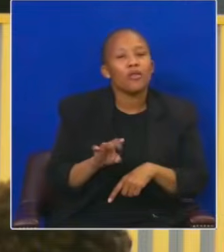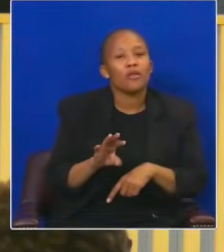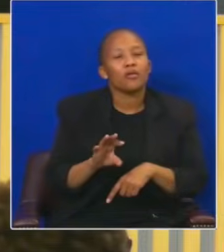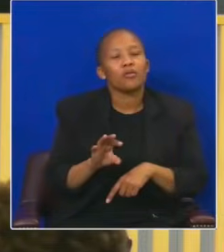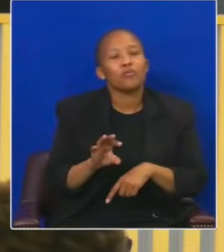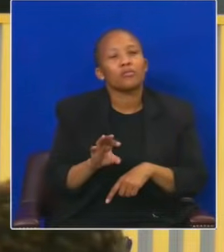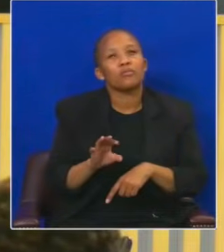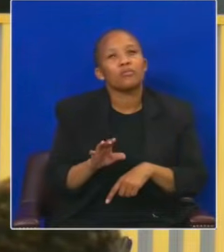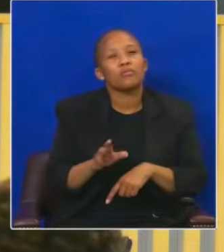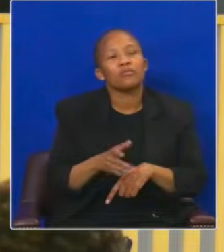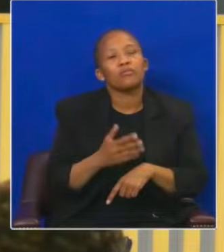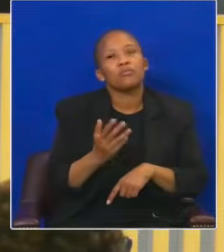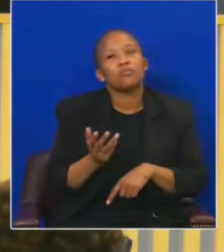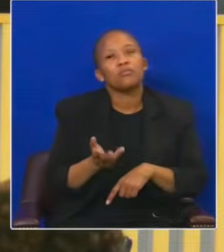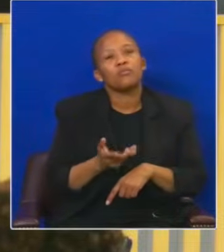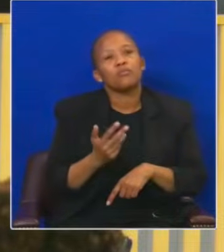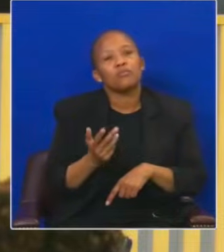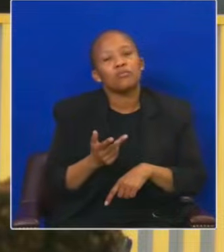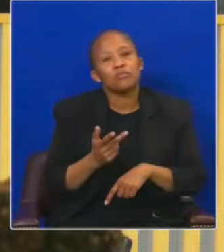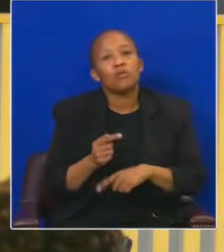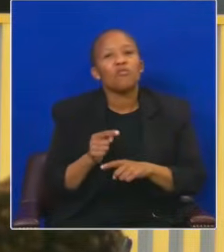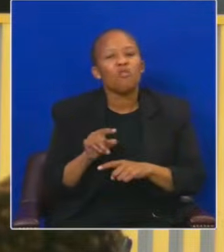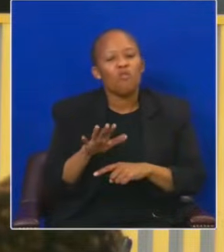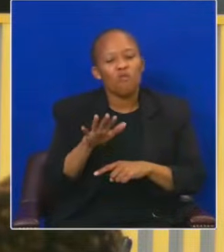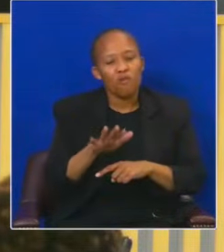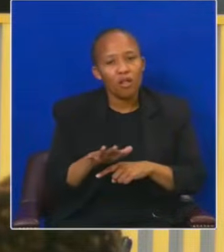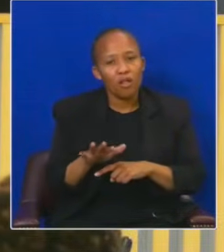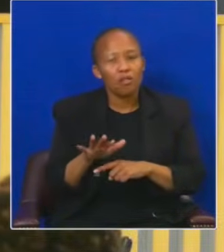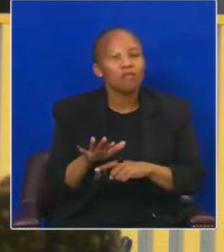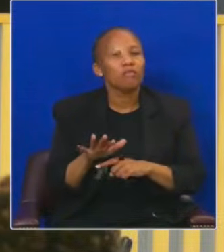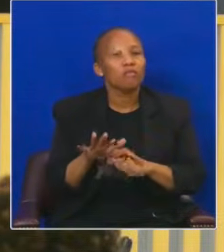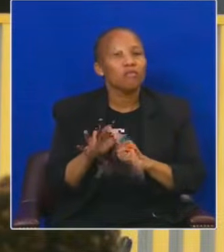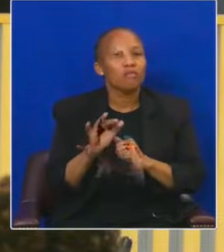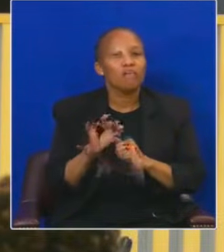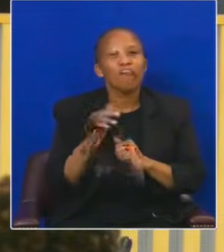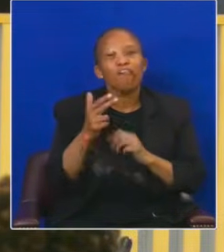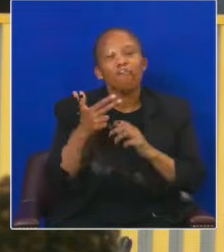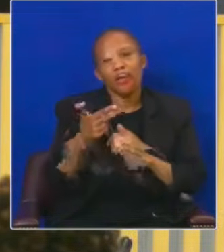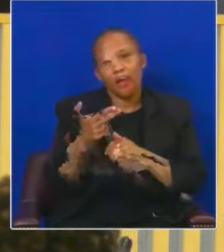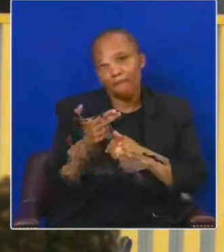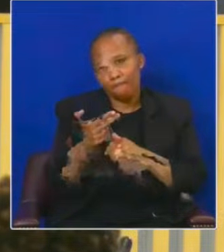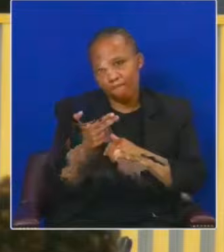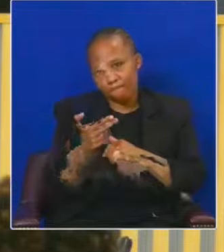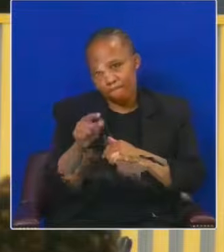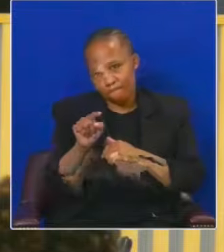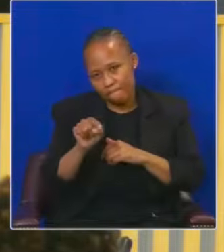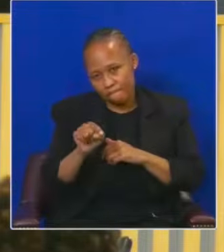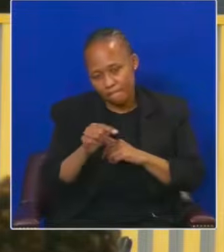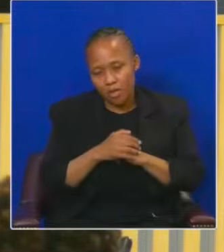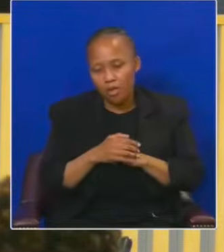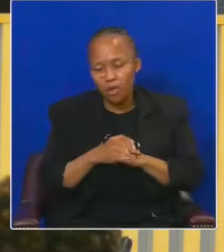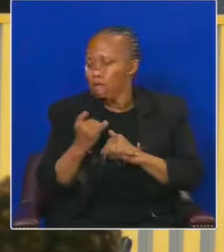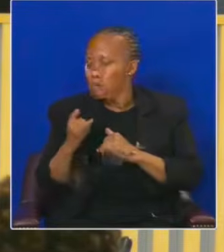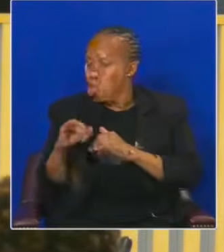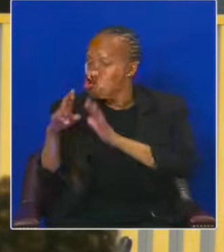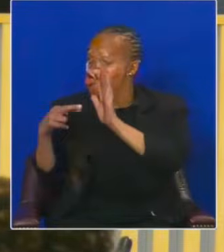the Firearm Control Act. And what was your role during the inspection?